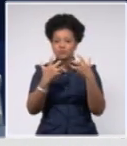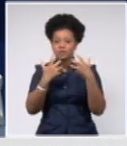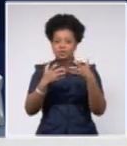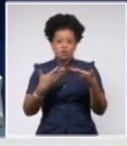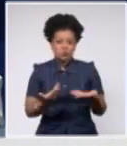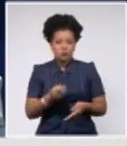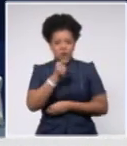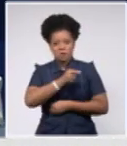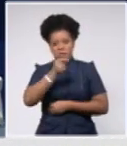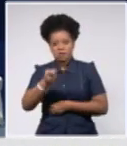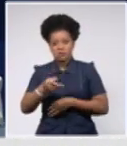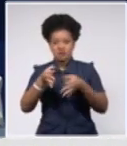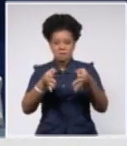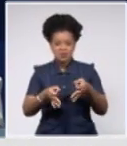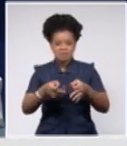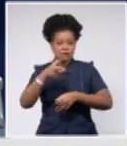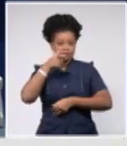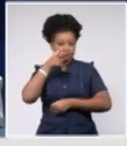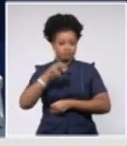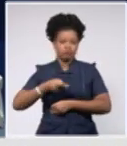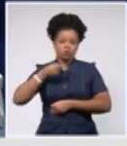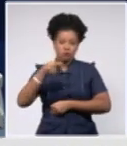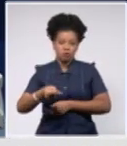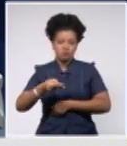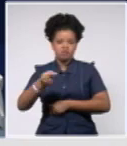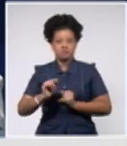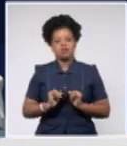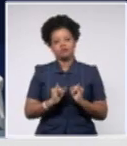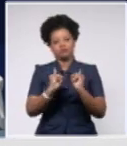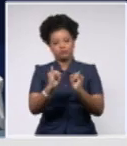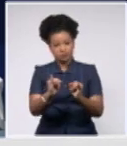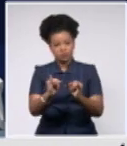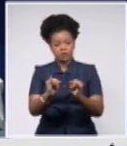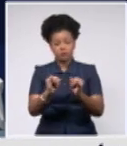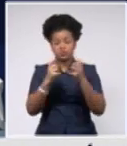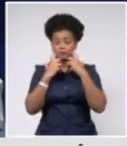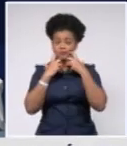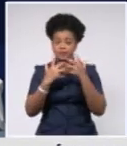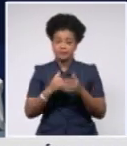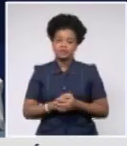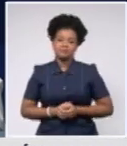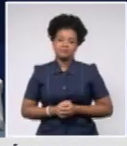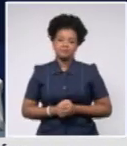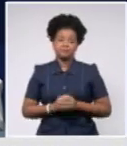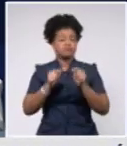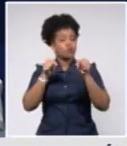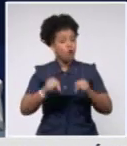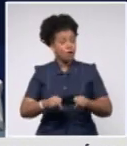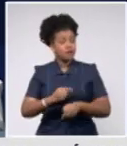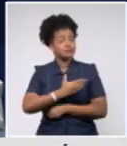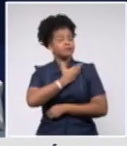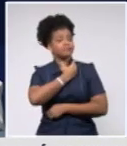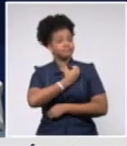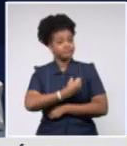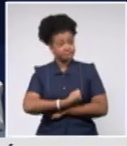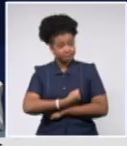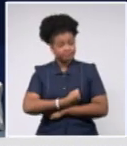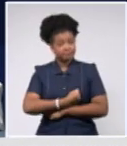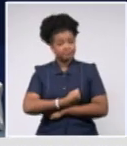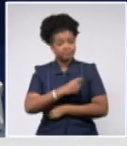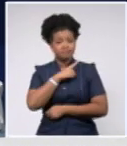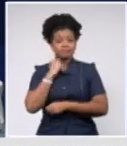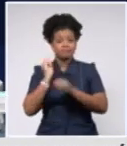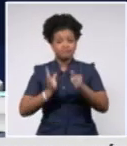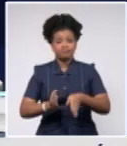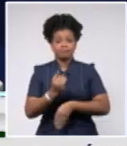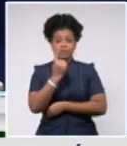good morning to everyone tuned in to this briefing. We start today's press conference with the unfortunate news